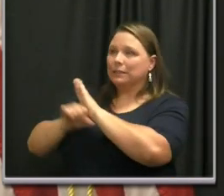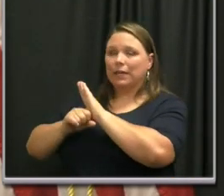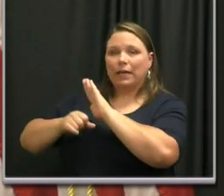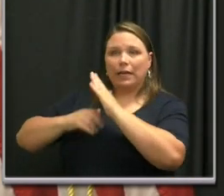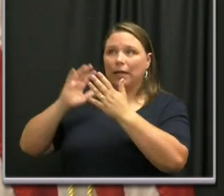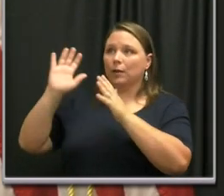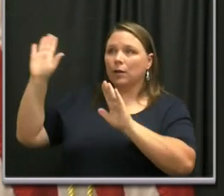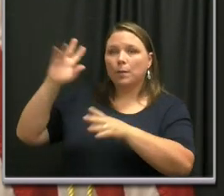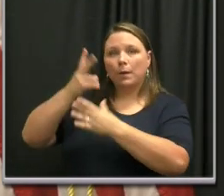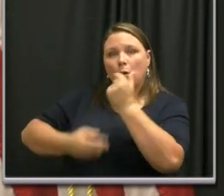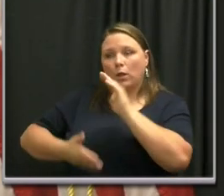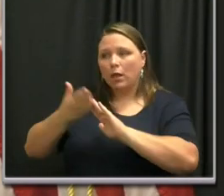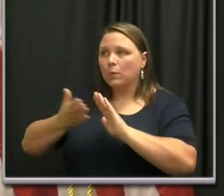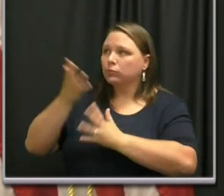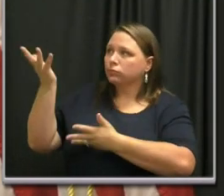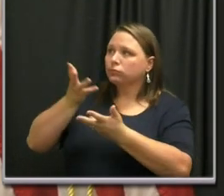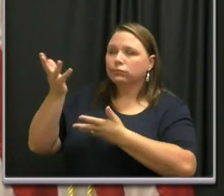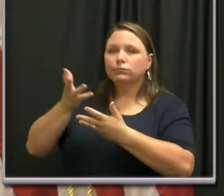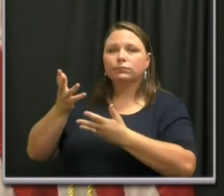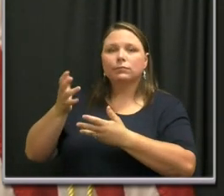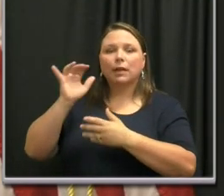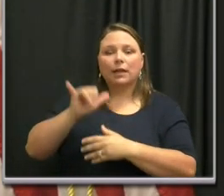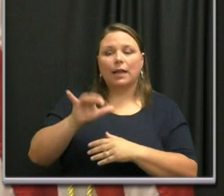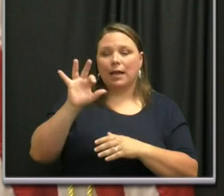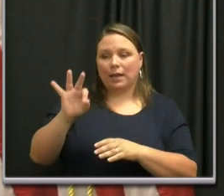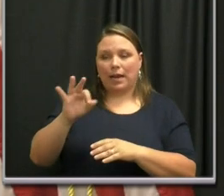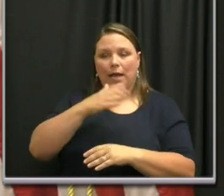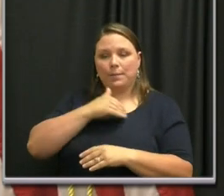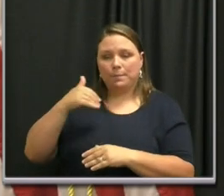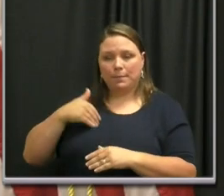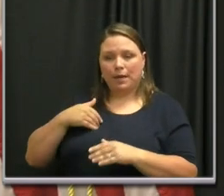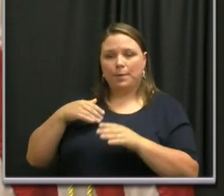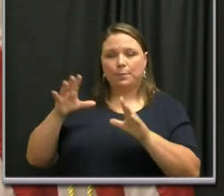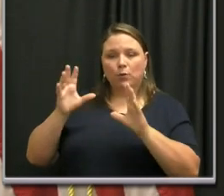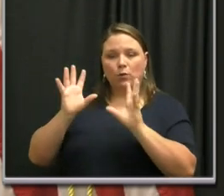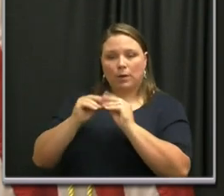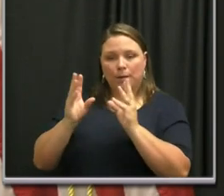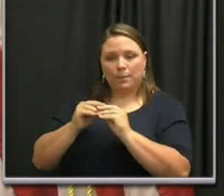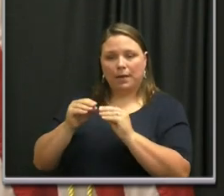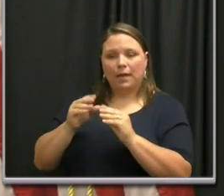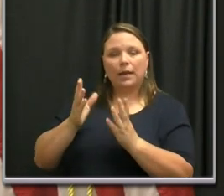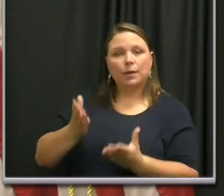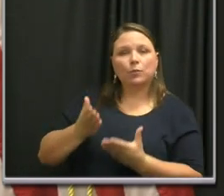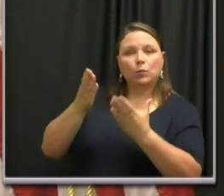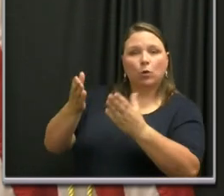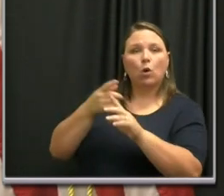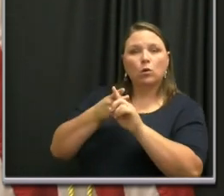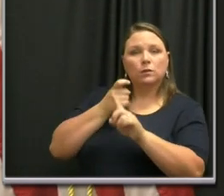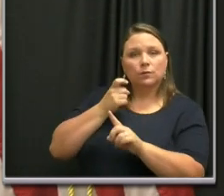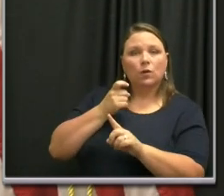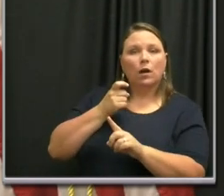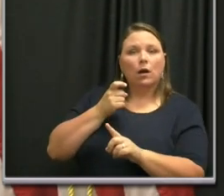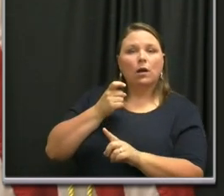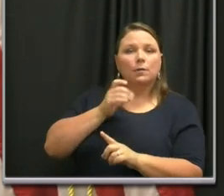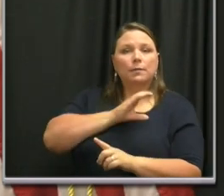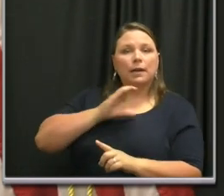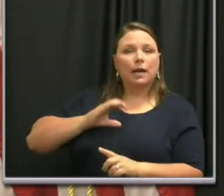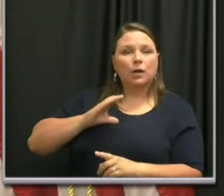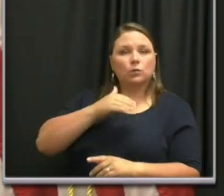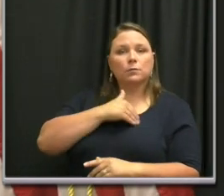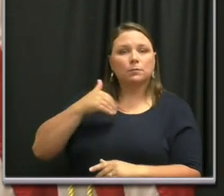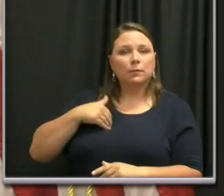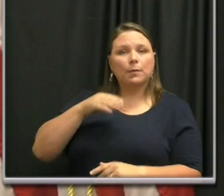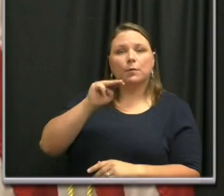operations. The 9-member committee, I think proposed by Chairman Mendez from Budget and Finance, we warmly